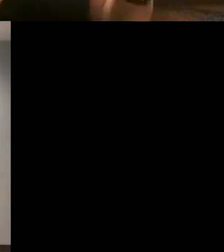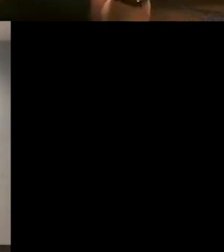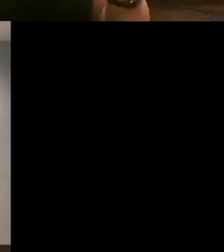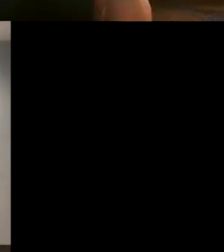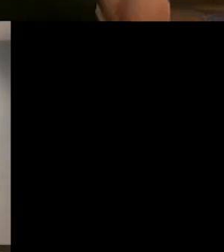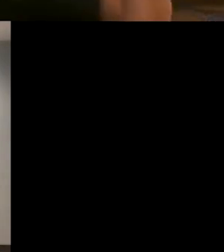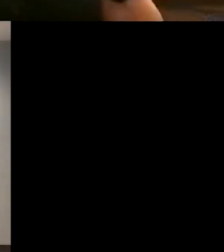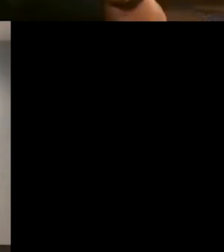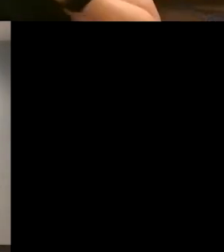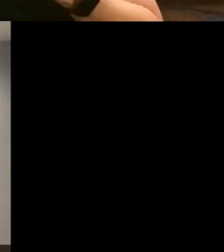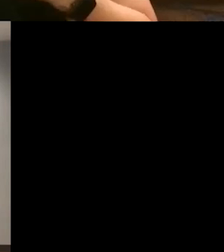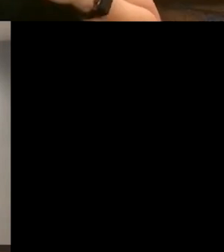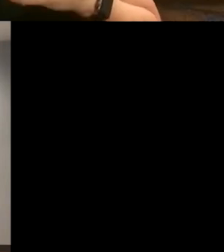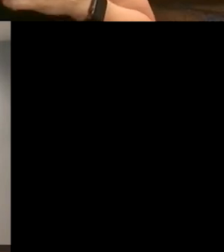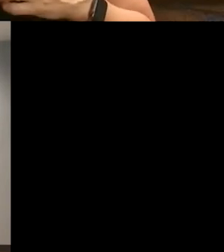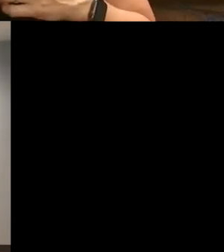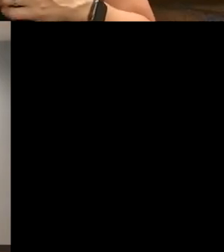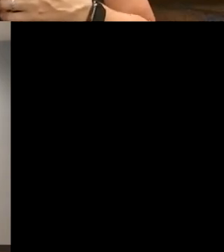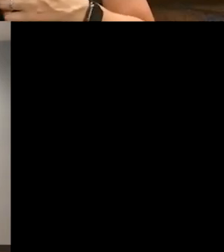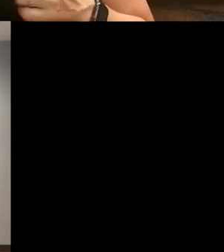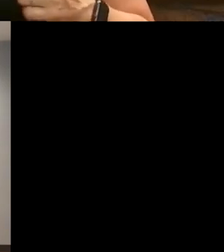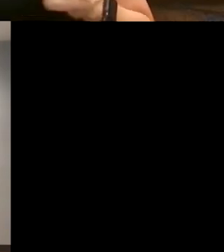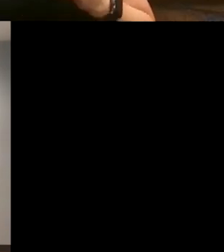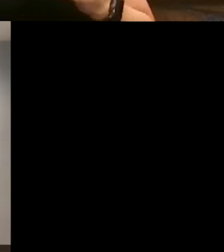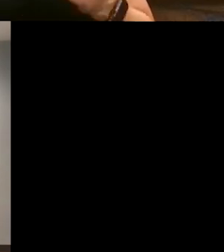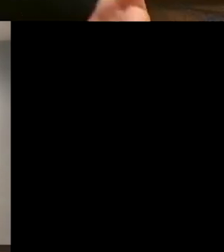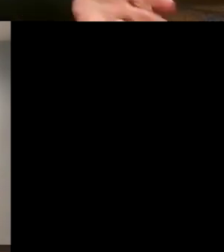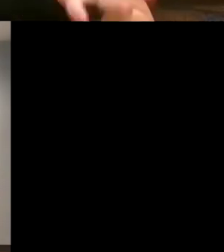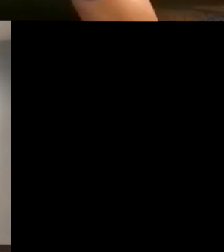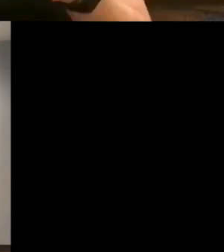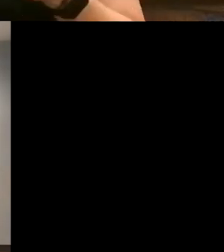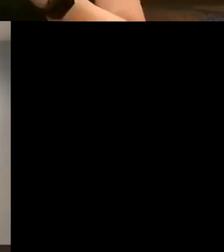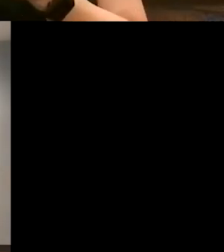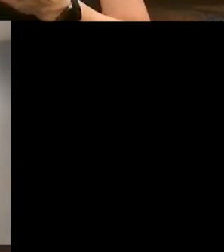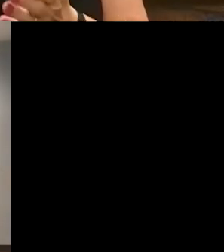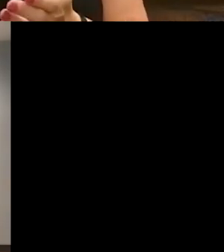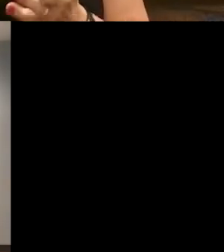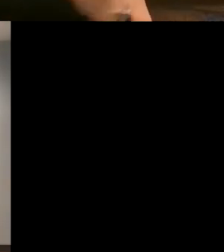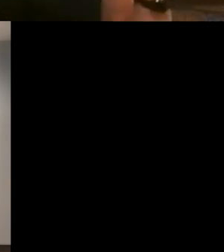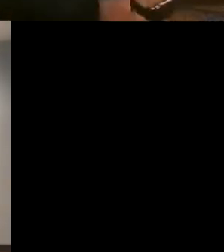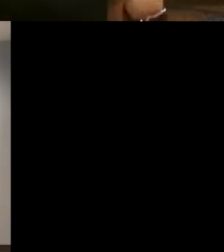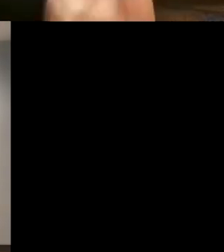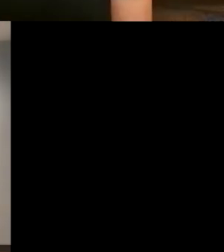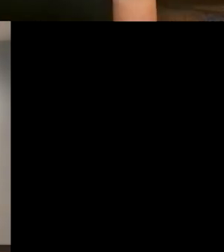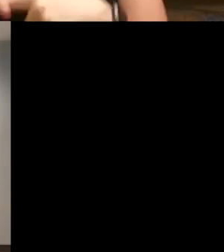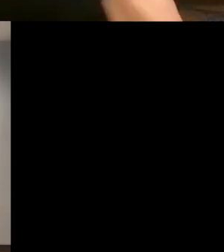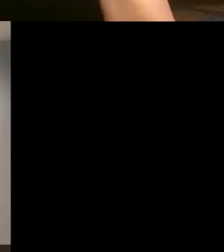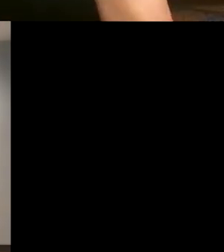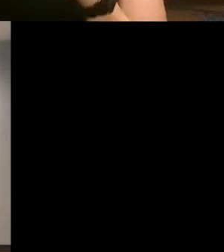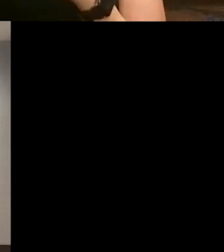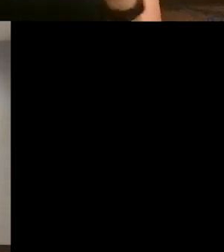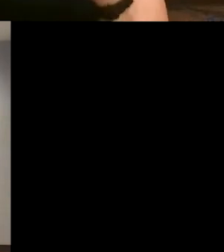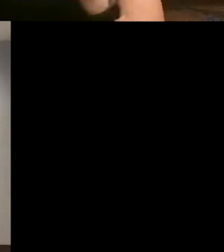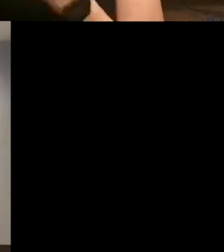social media promotes it. And I think it's our responsibility to say, wait a minute, nothing is that simple,